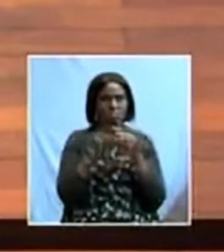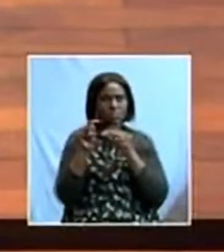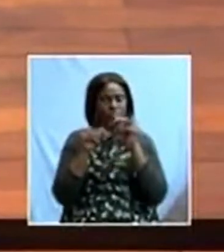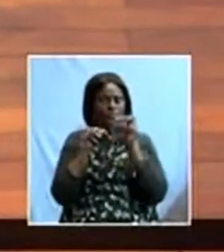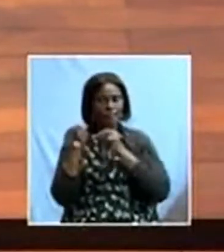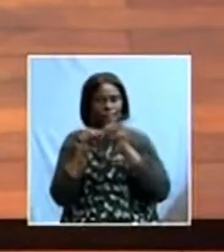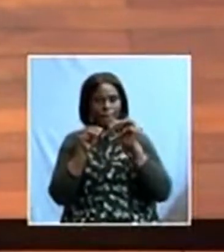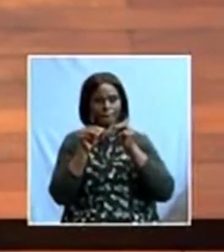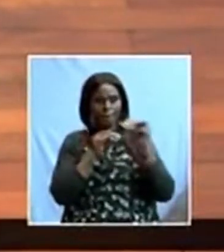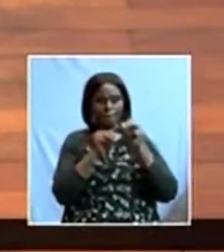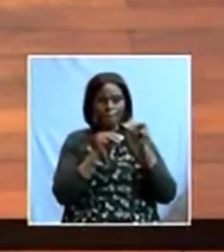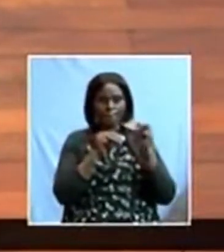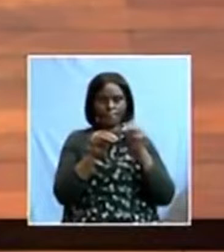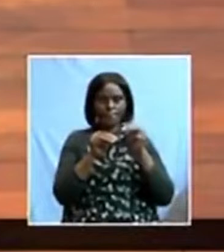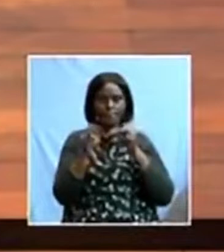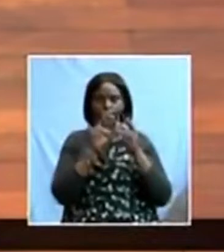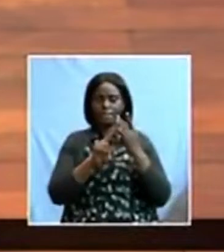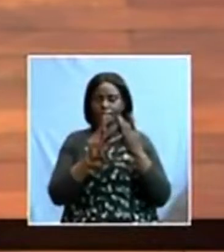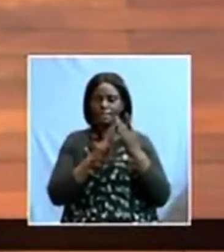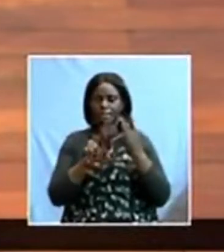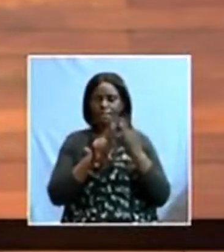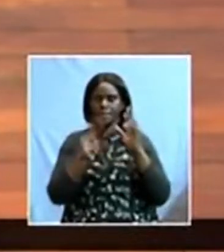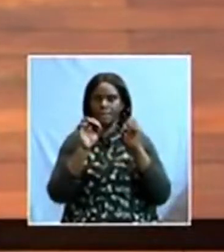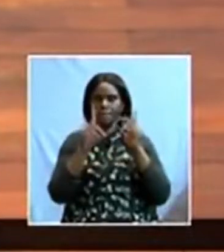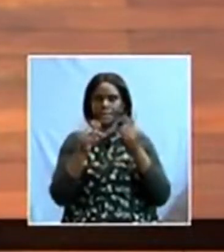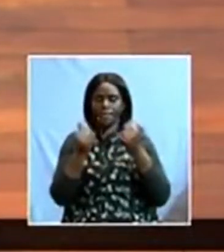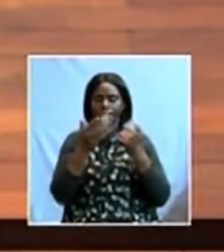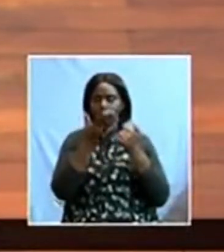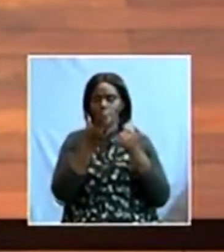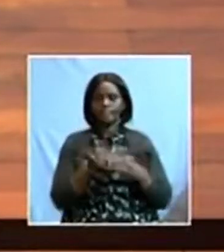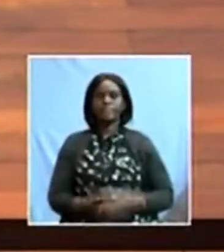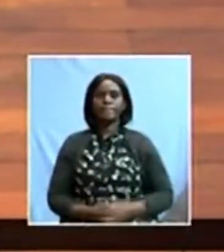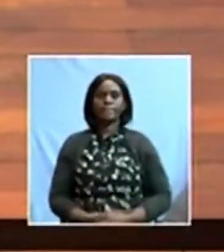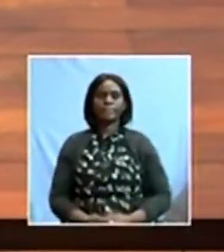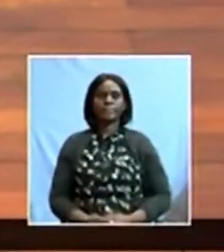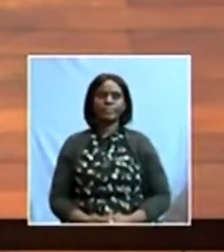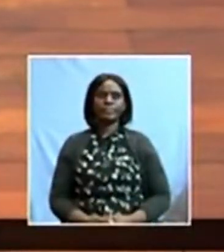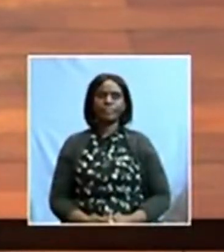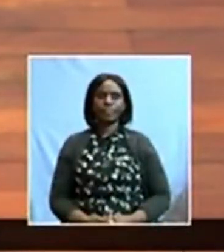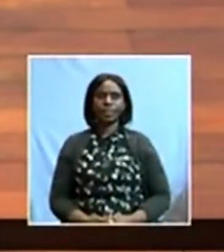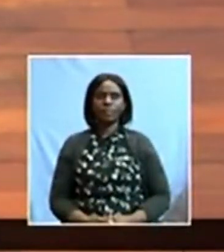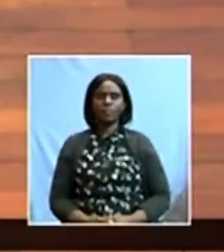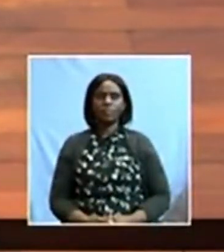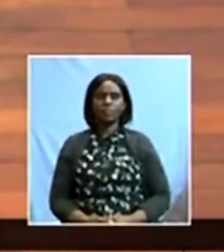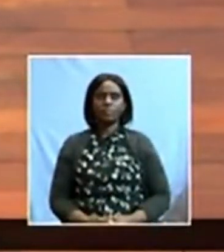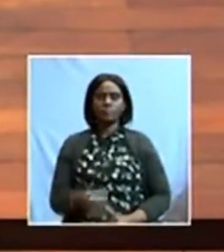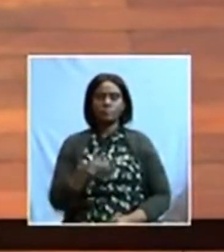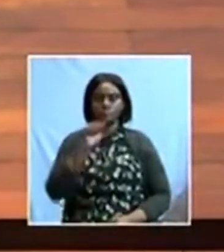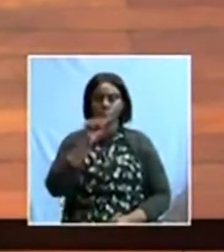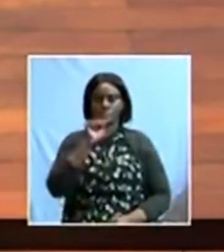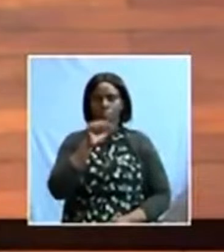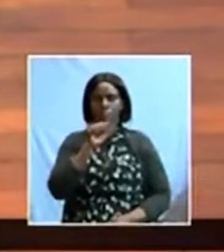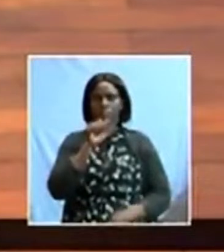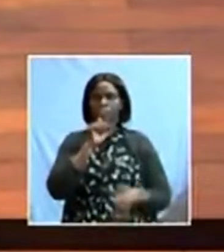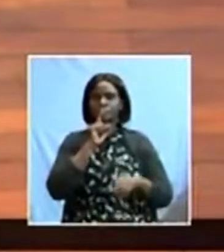management reading. Oh, yes. Okay. Maybe. Please go ahead. Yes, Chair. Through you,